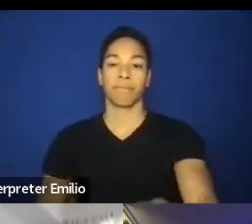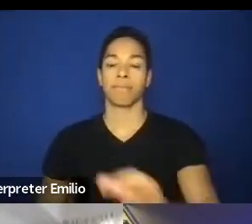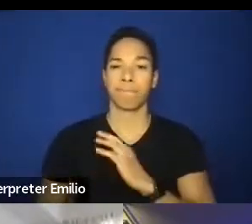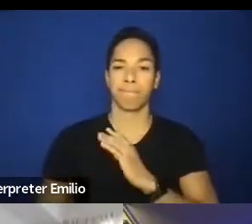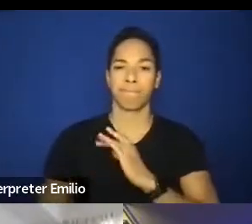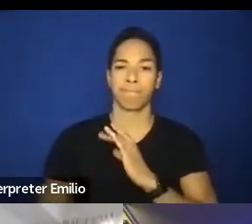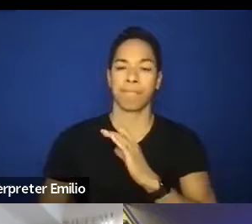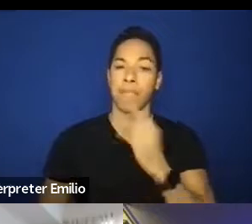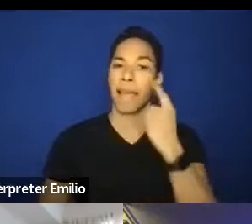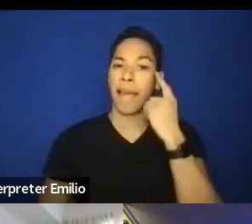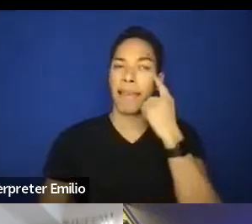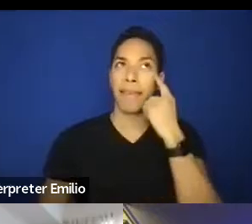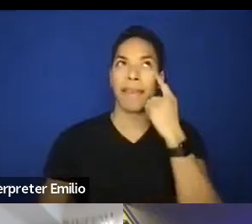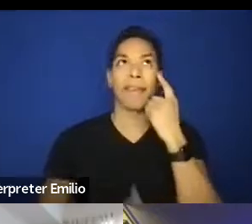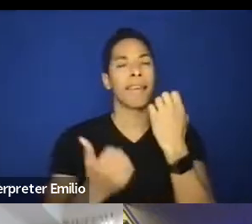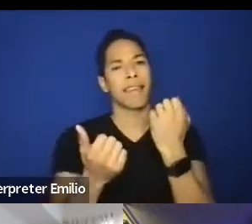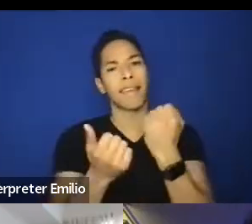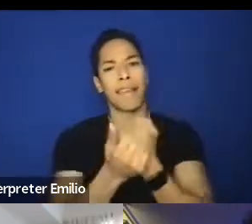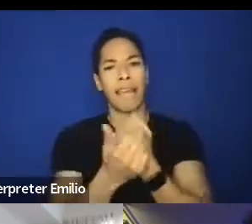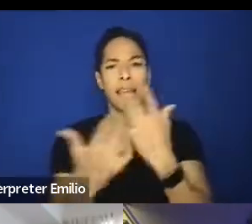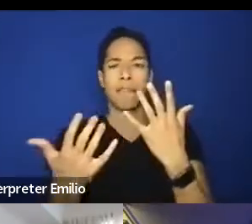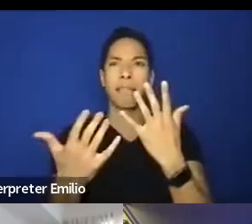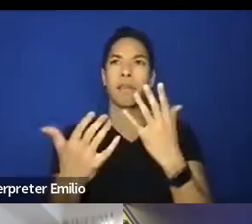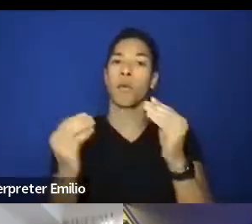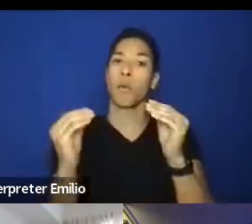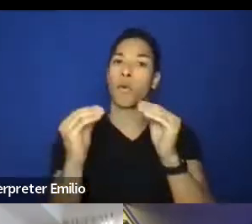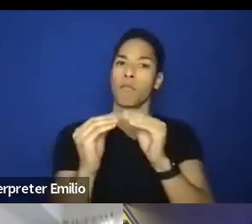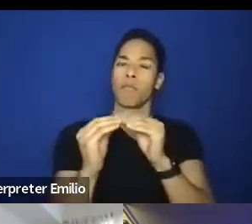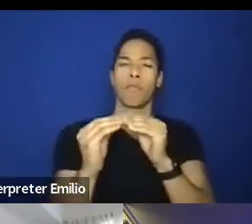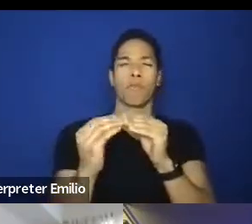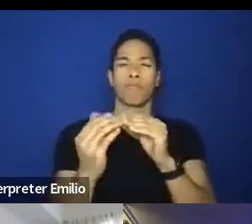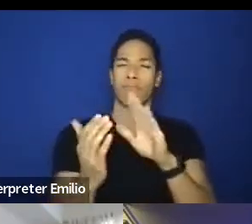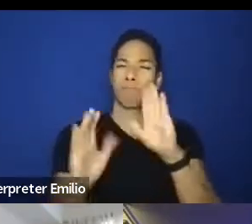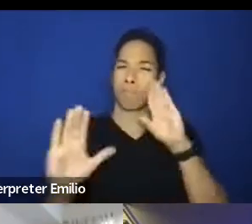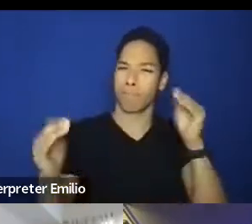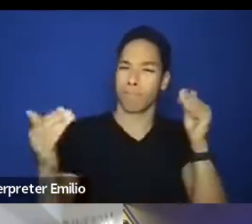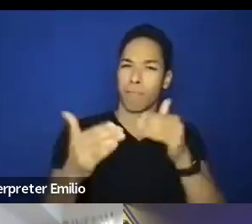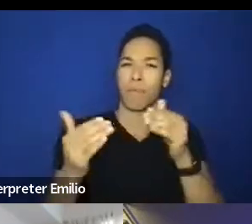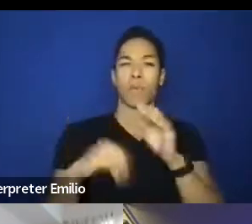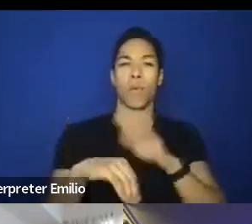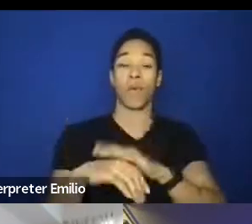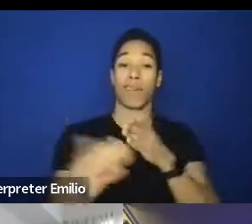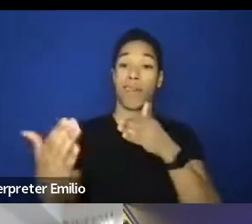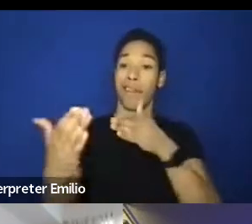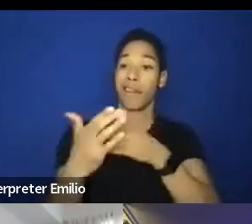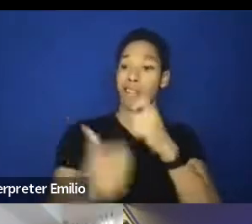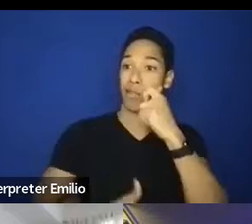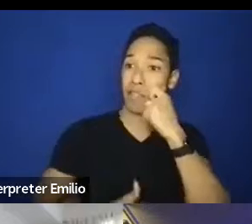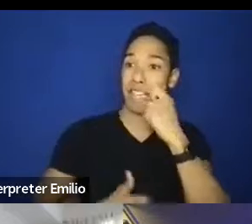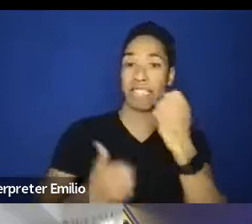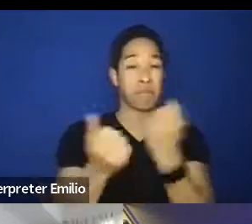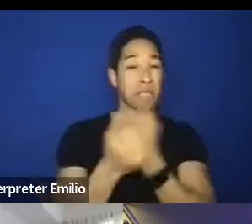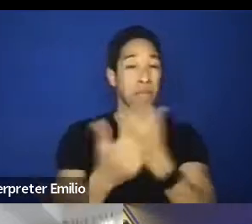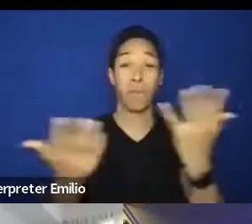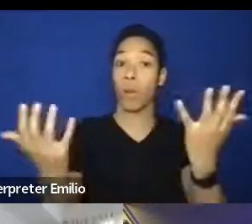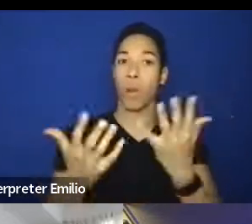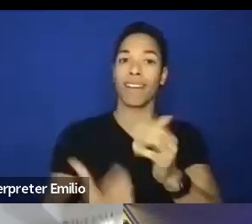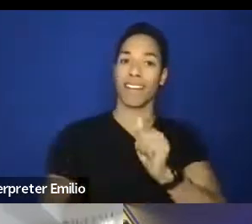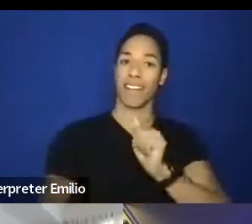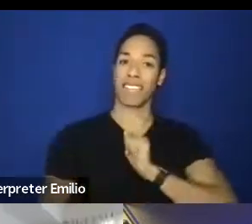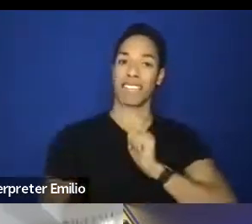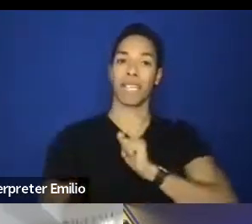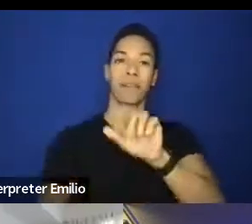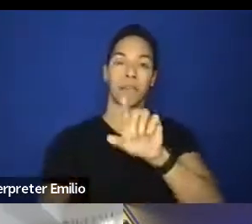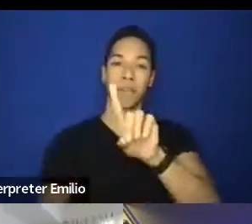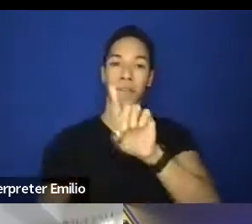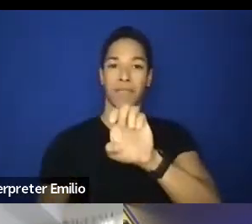would make a casting process more equitable. How does one center anti-racism, anti-ableism, and equity? It's decentering ourselves,